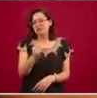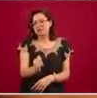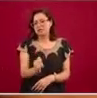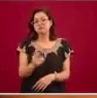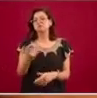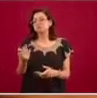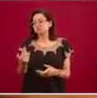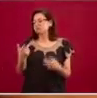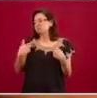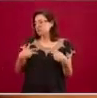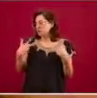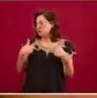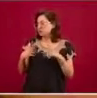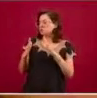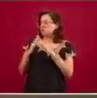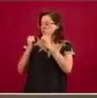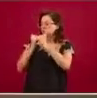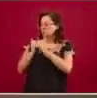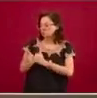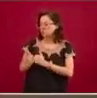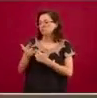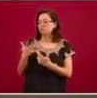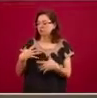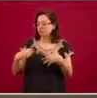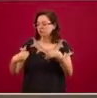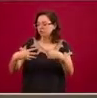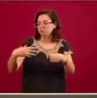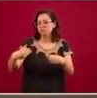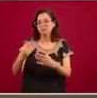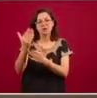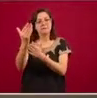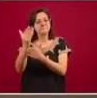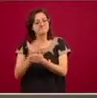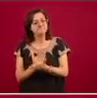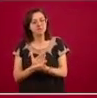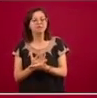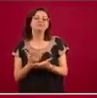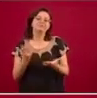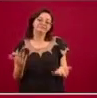that less people are getting infected every day,